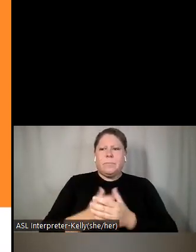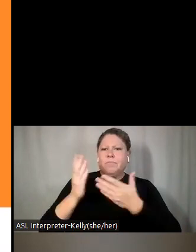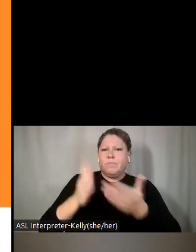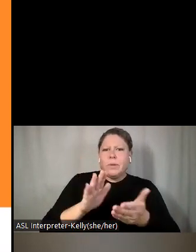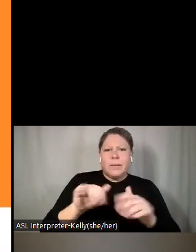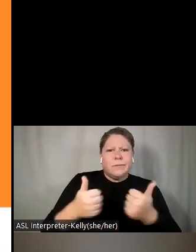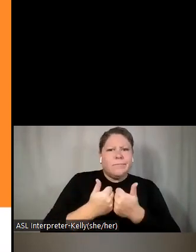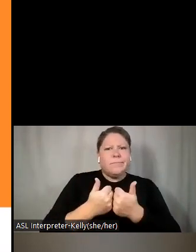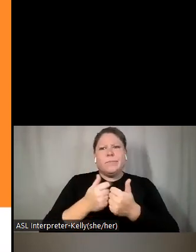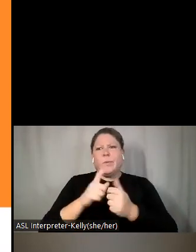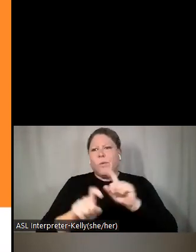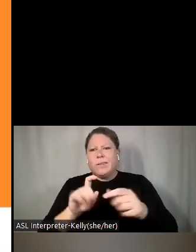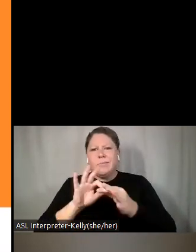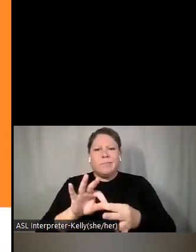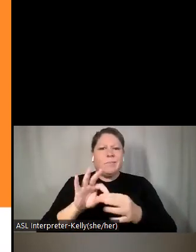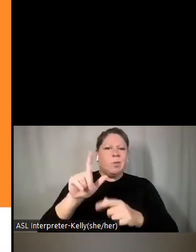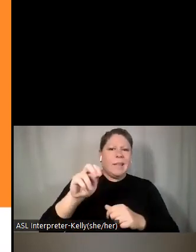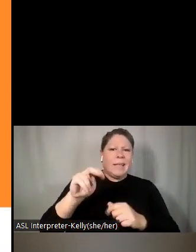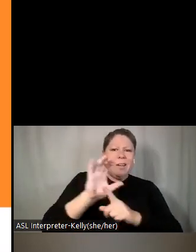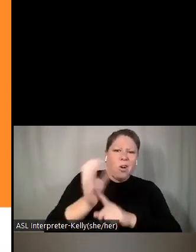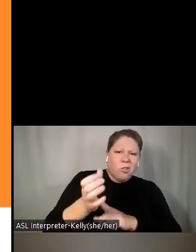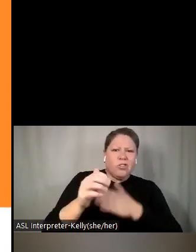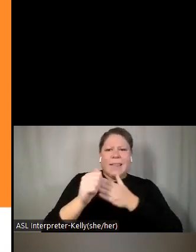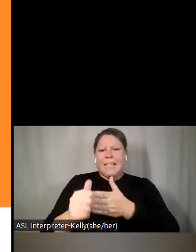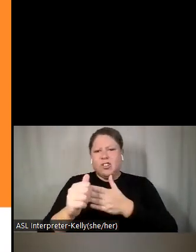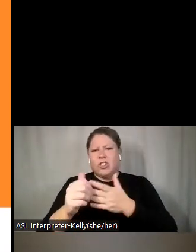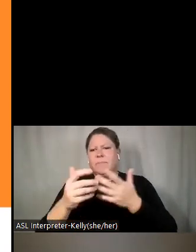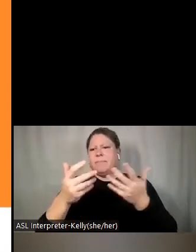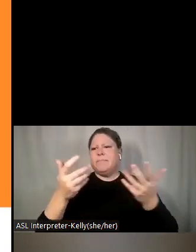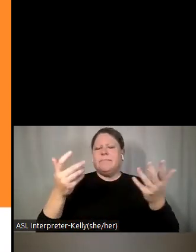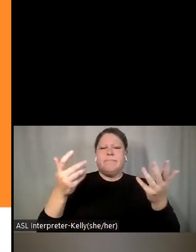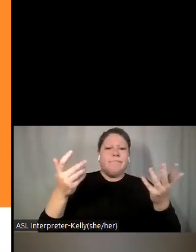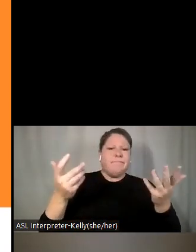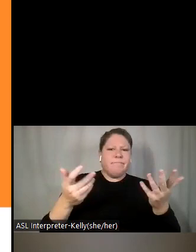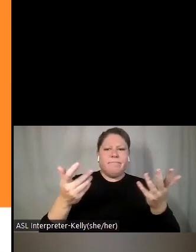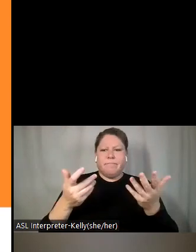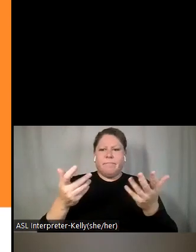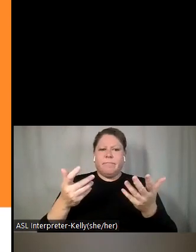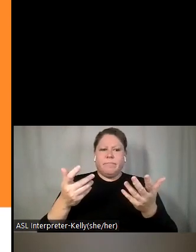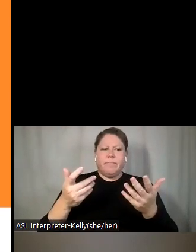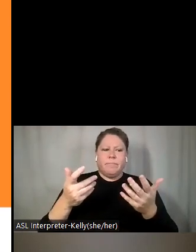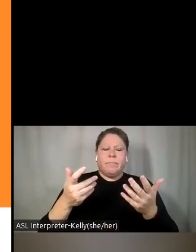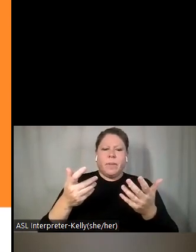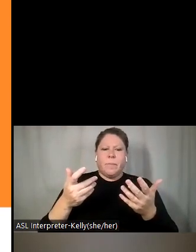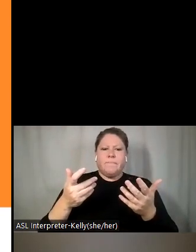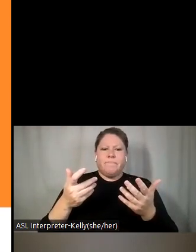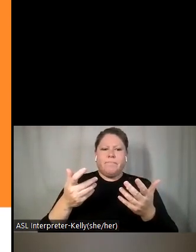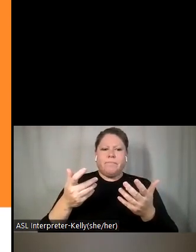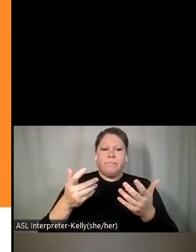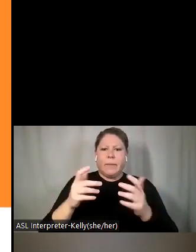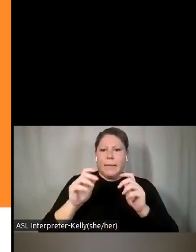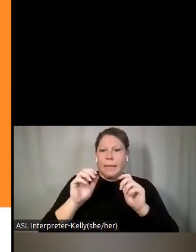lean culture or leadership and skills and behaviors, and are able to receive either